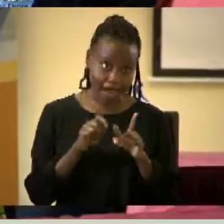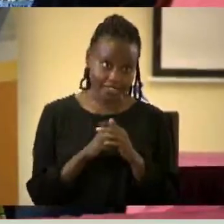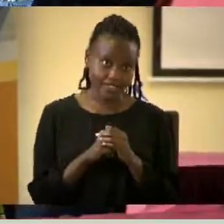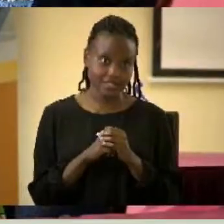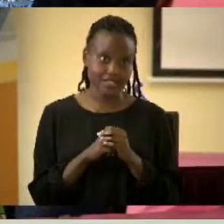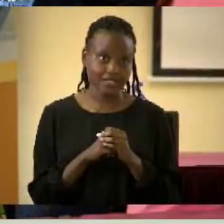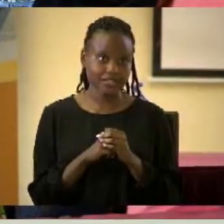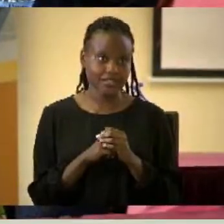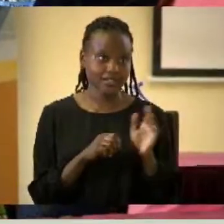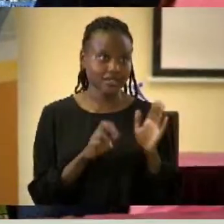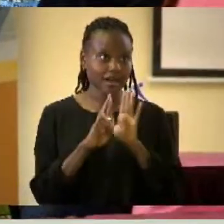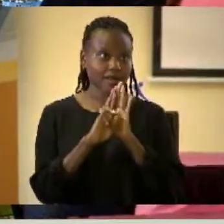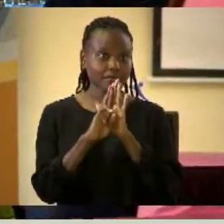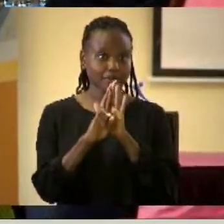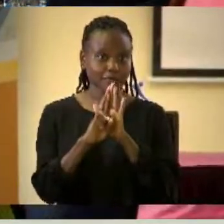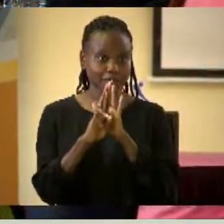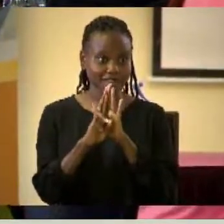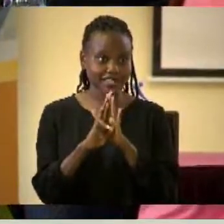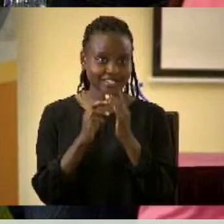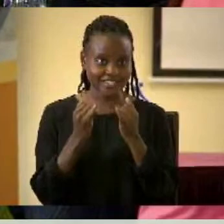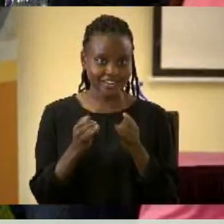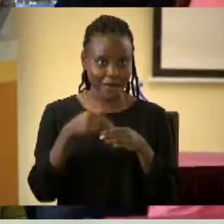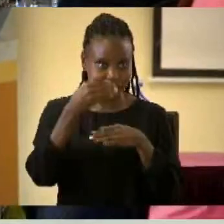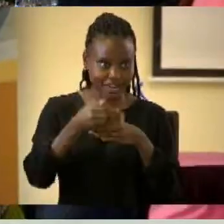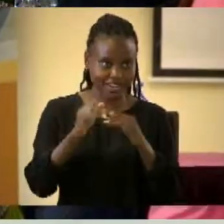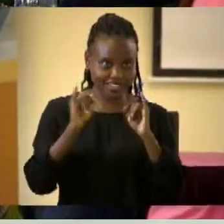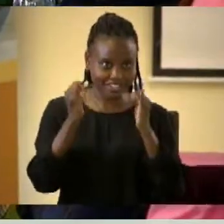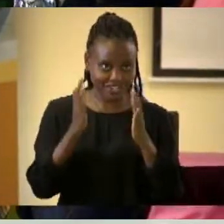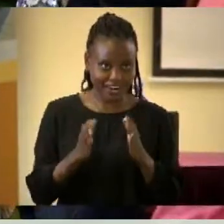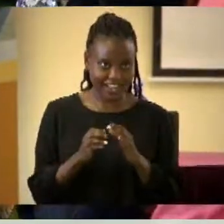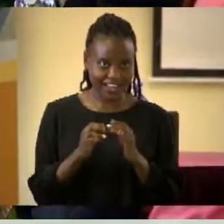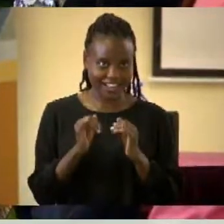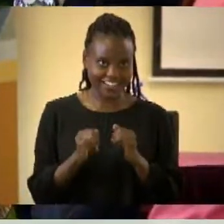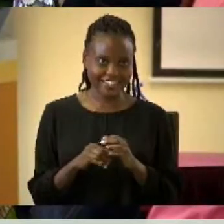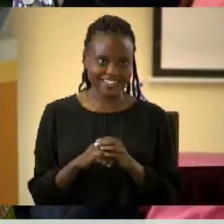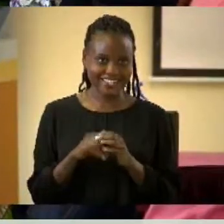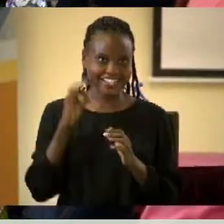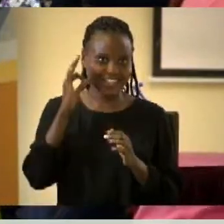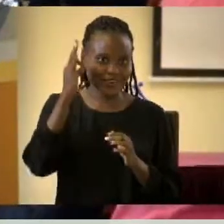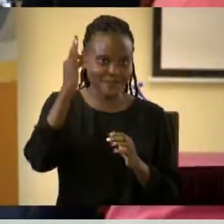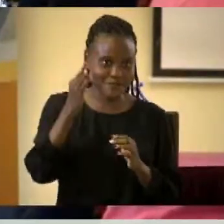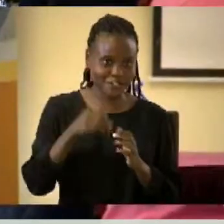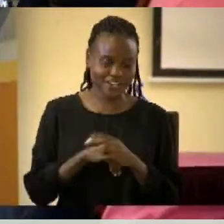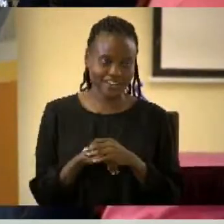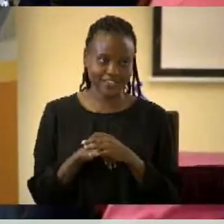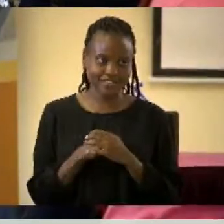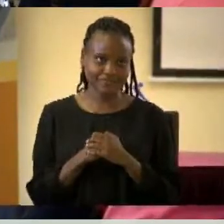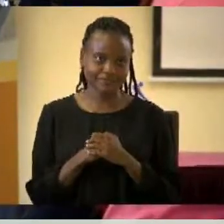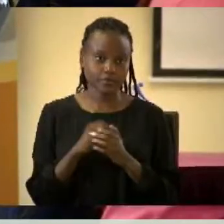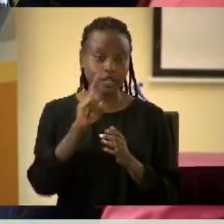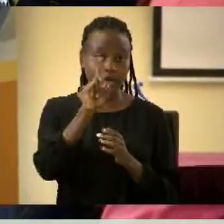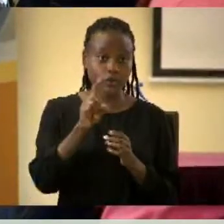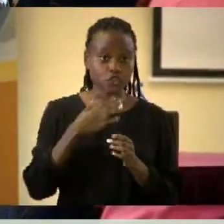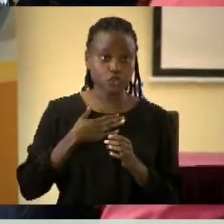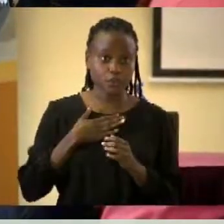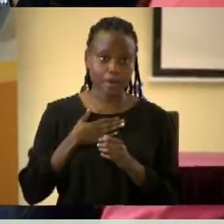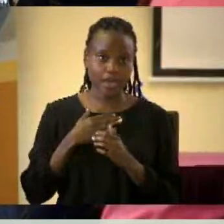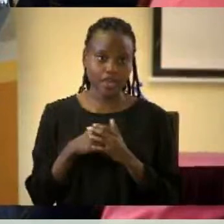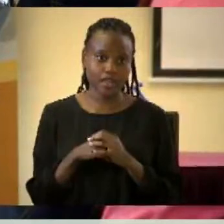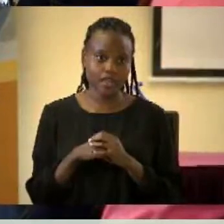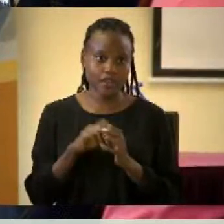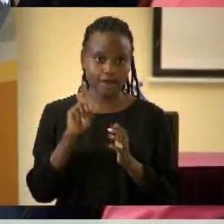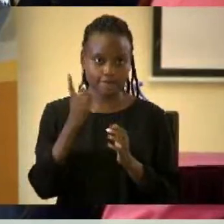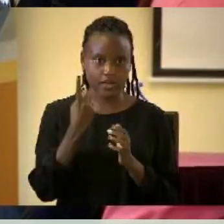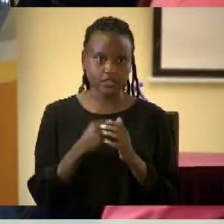pose just I'm one. representing him now as the next journalist in the future. Thank you. My question has